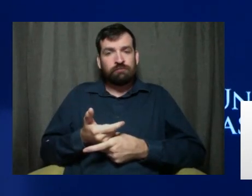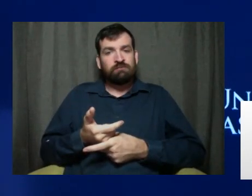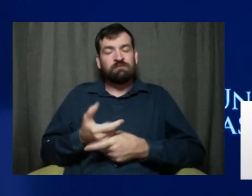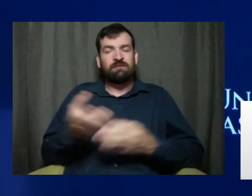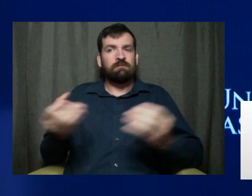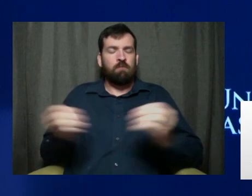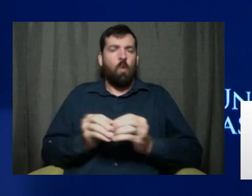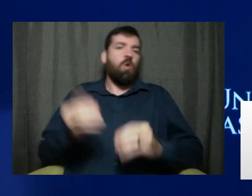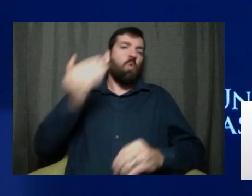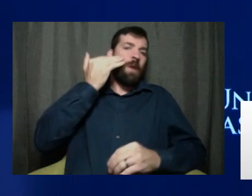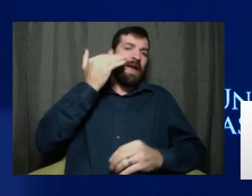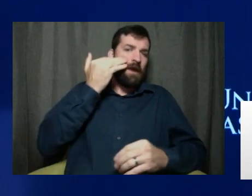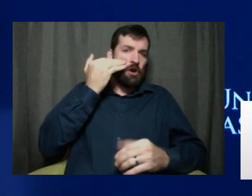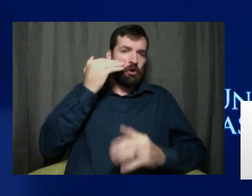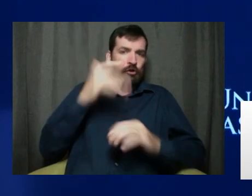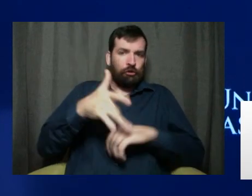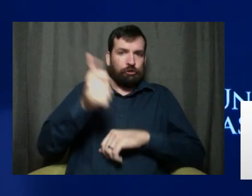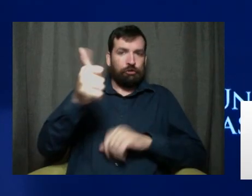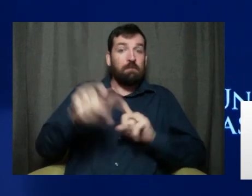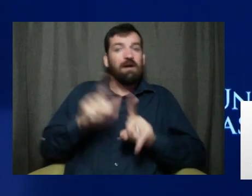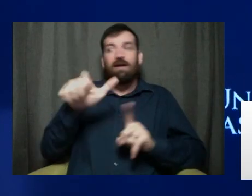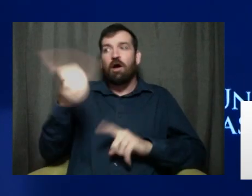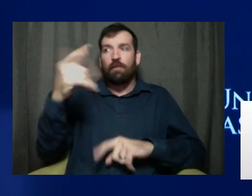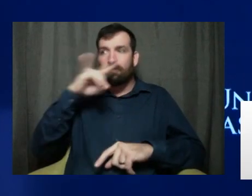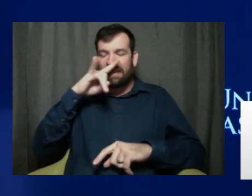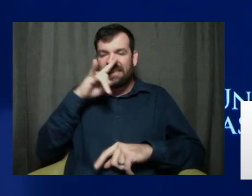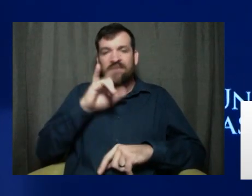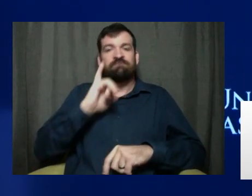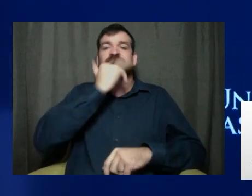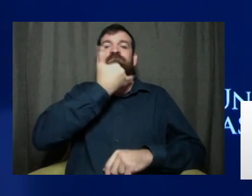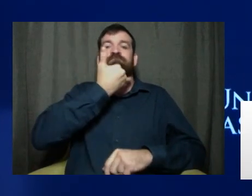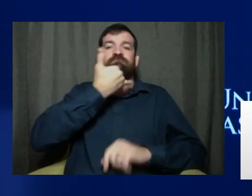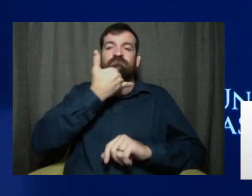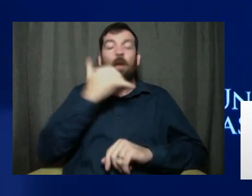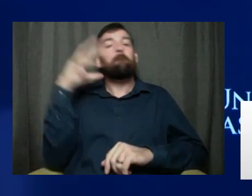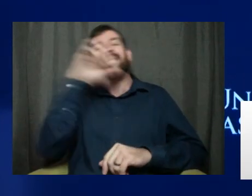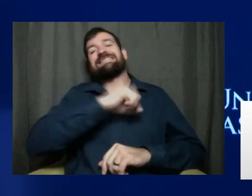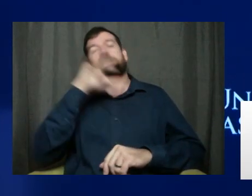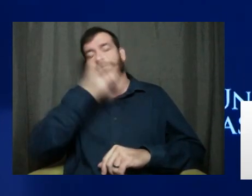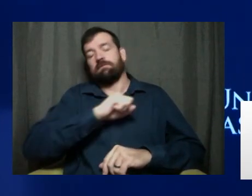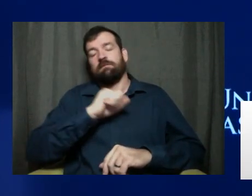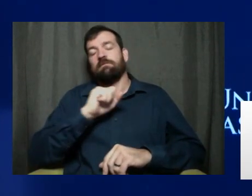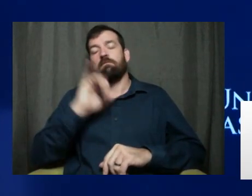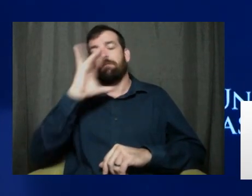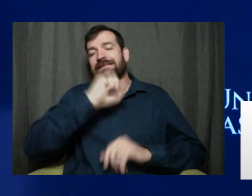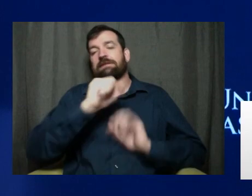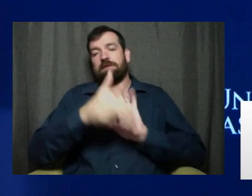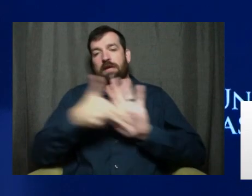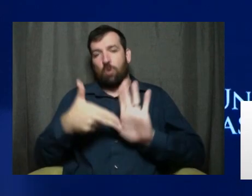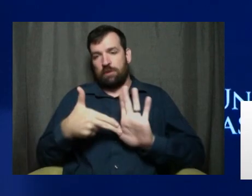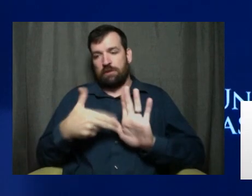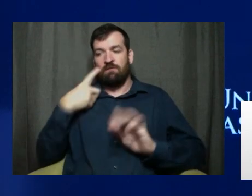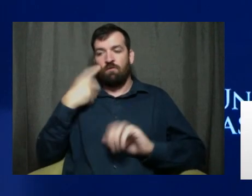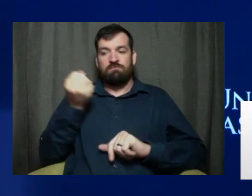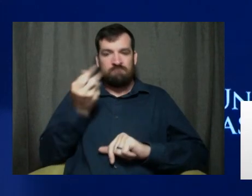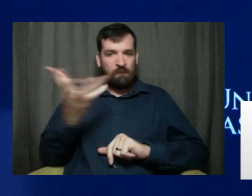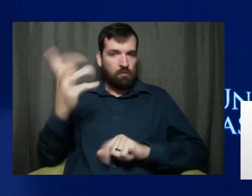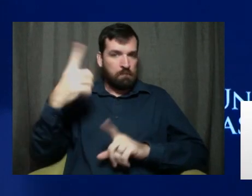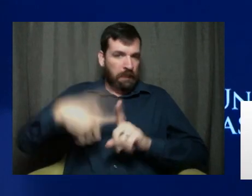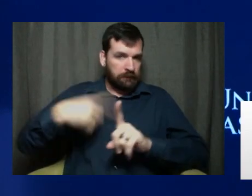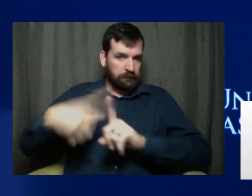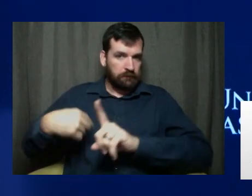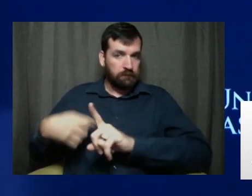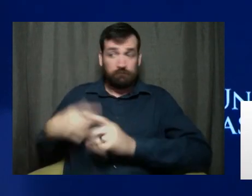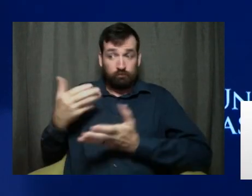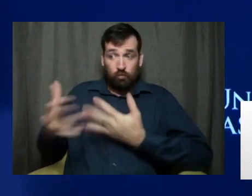but I've seen other kids who have had misdiagnosis for months and months and months, who, for whatever reason, there